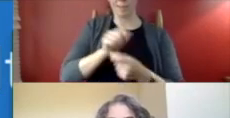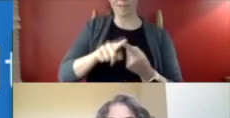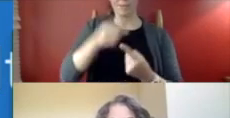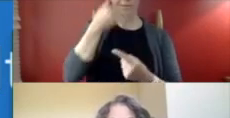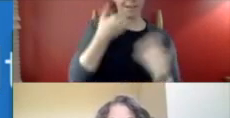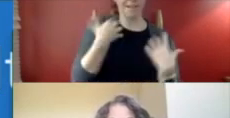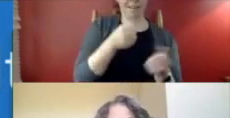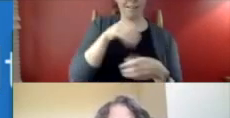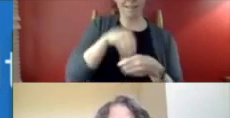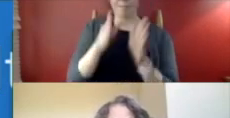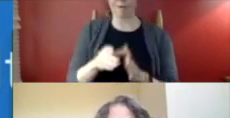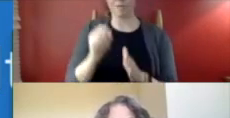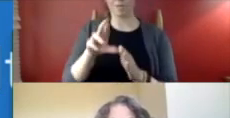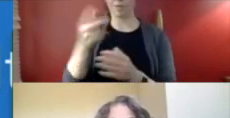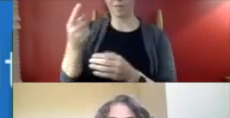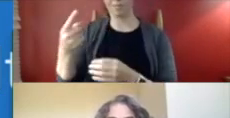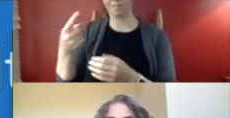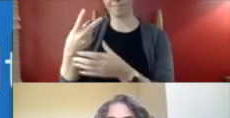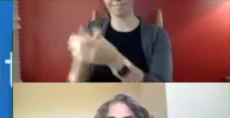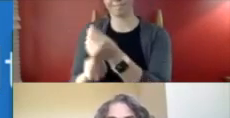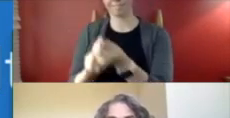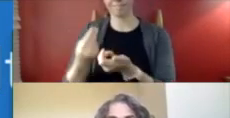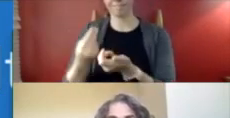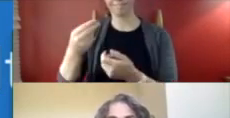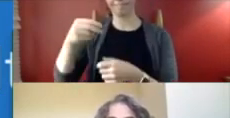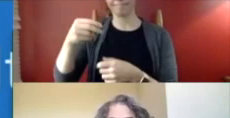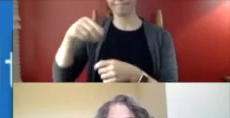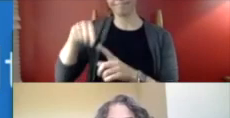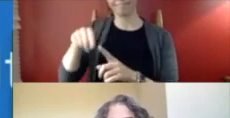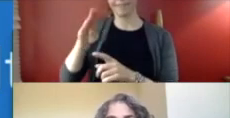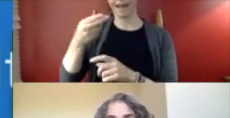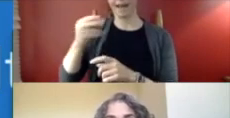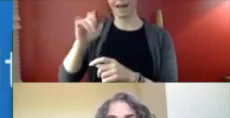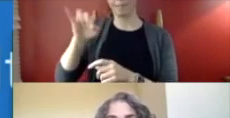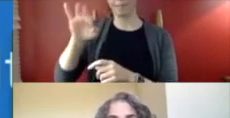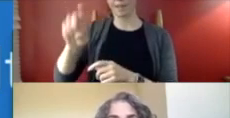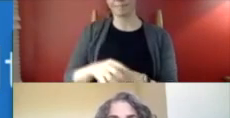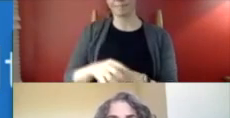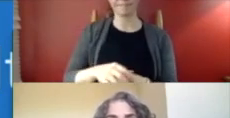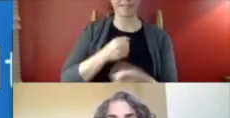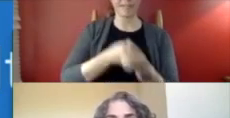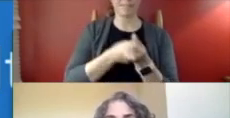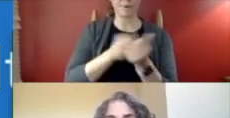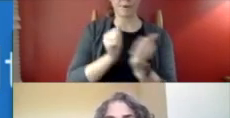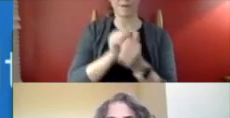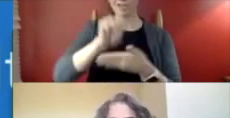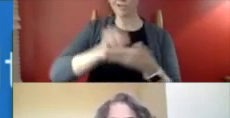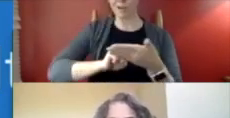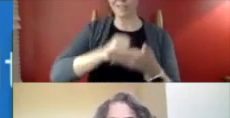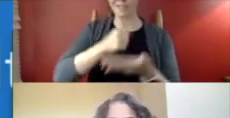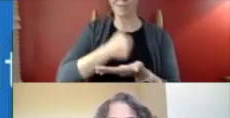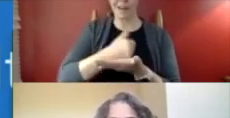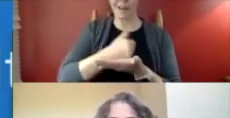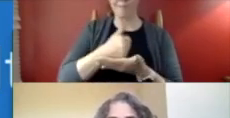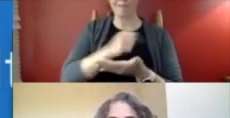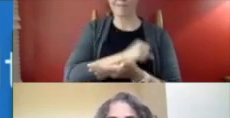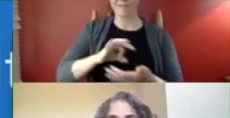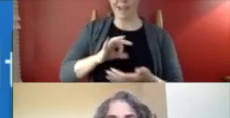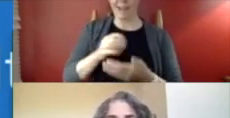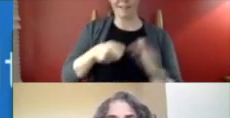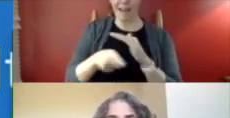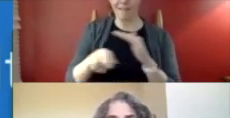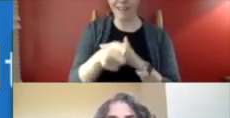care, or a hybrid model. The tool is supported by scripts to help health center staff navigate complicated discussions, such as